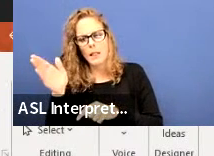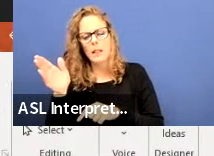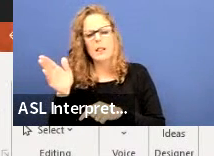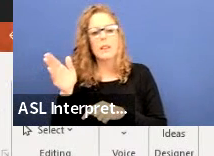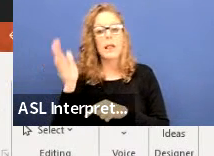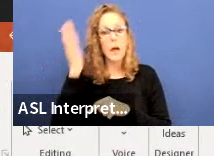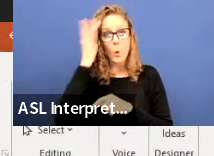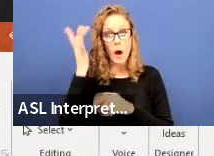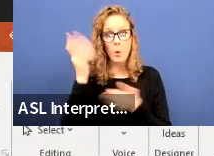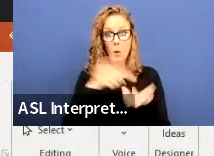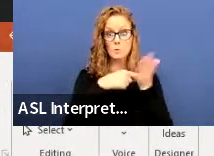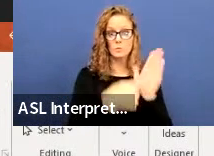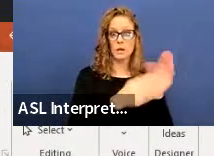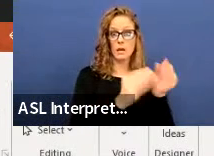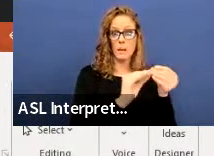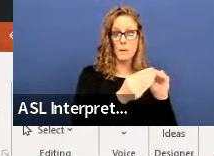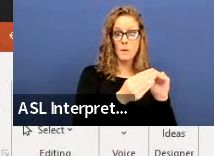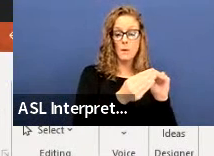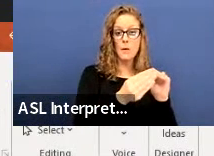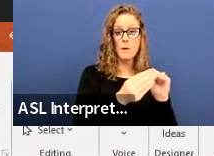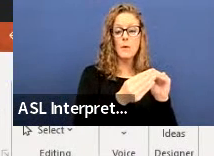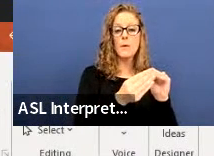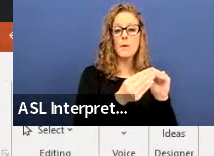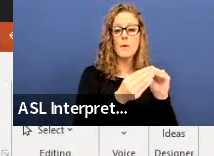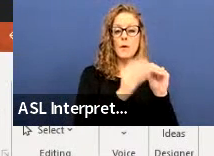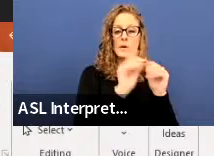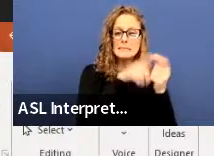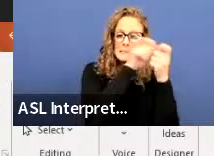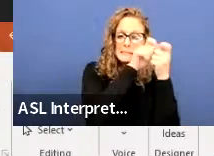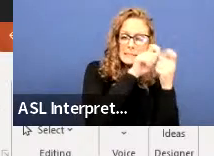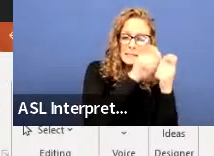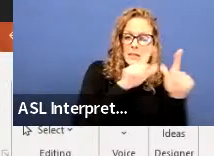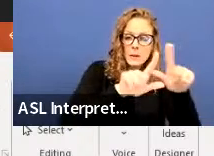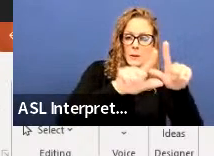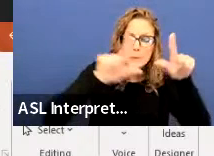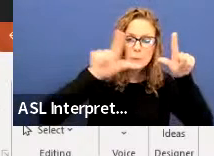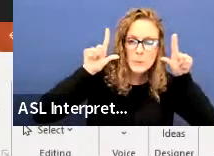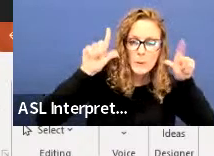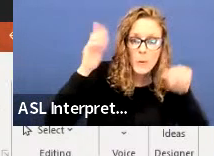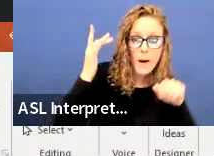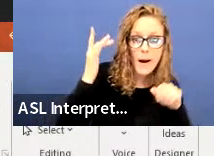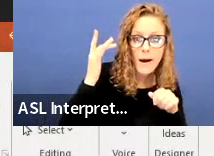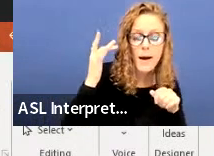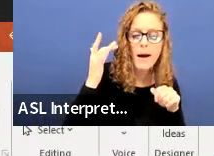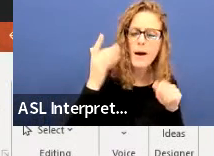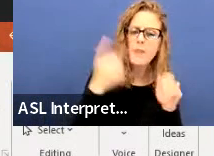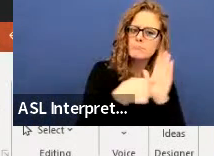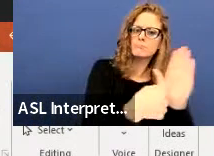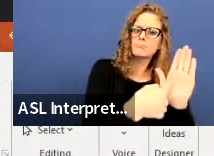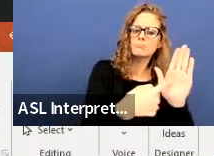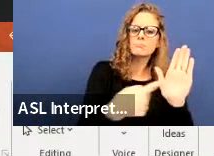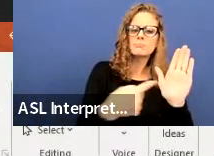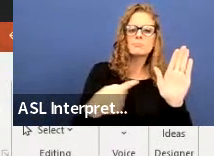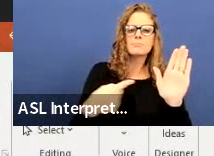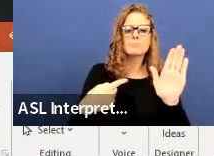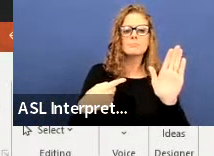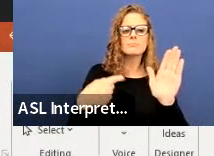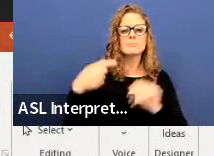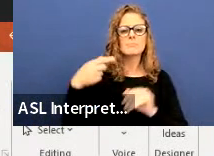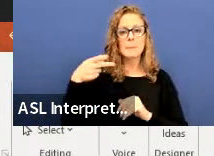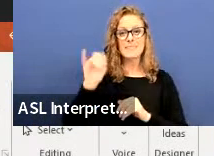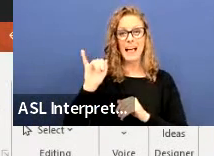the data on a more granular approach and for you to look at is because we're one of the hardest to reach